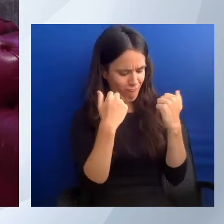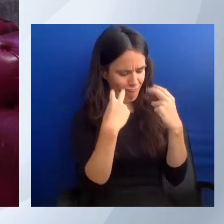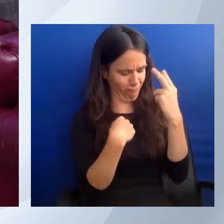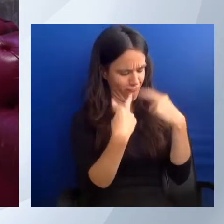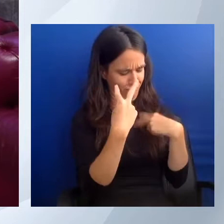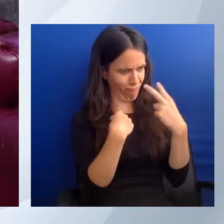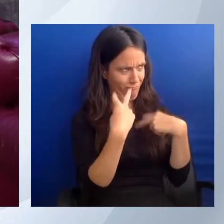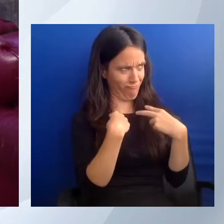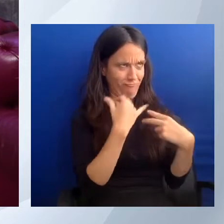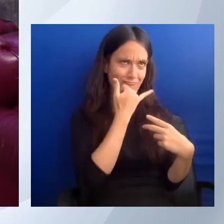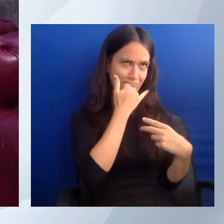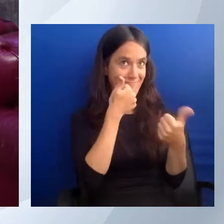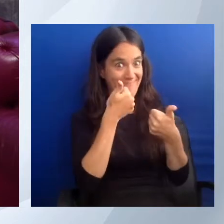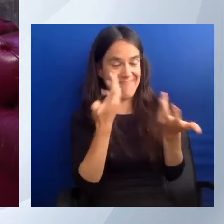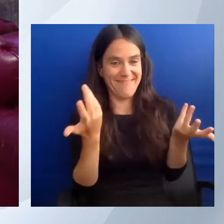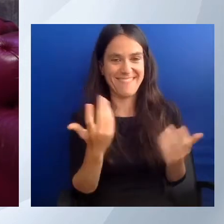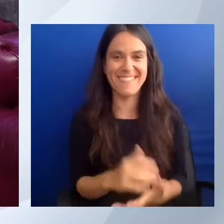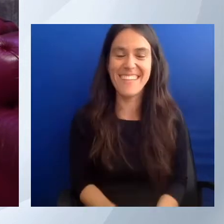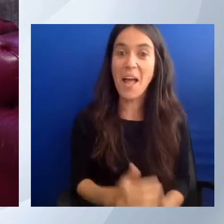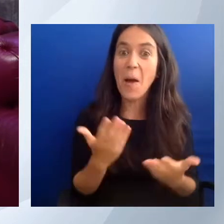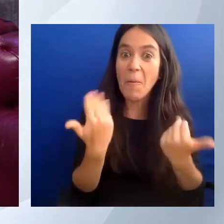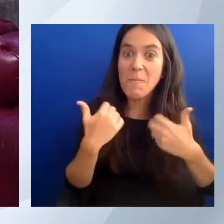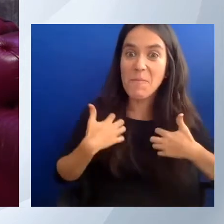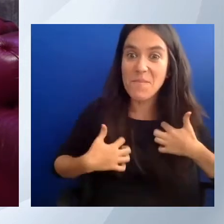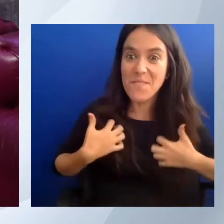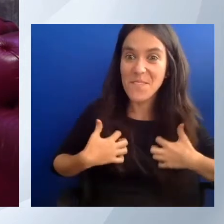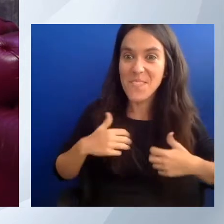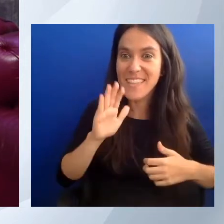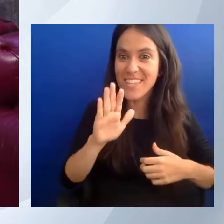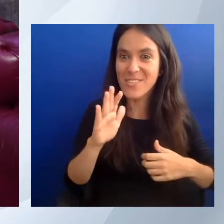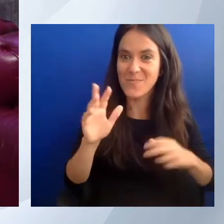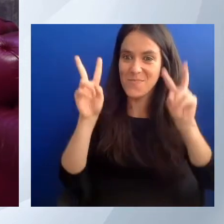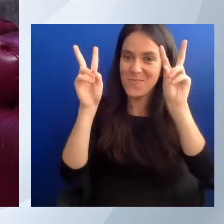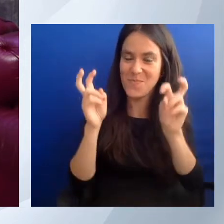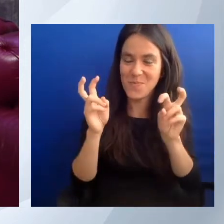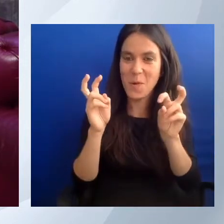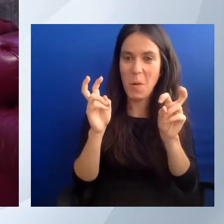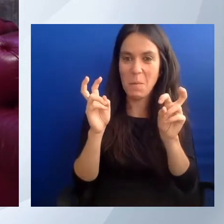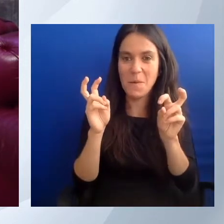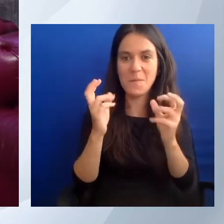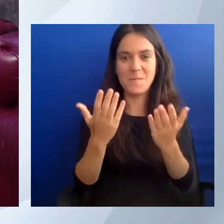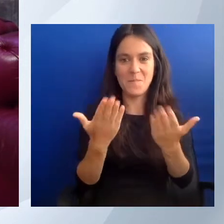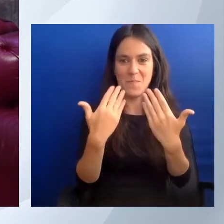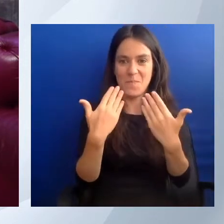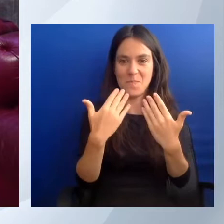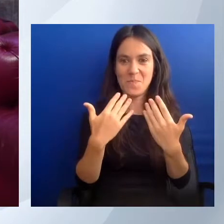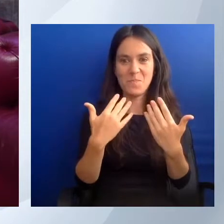cool library. Looking forward to your talk. If you head over there, I have just one